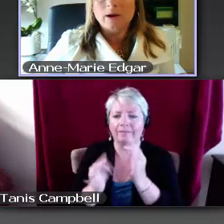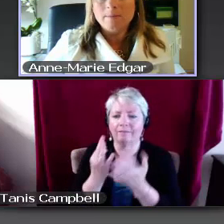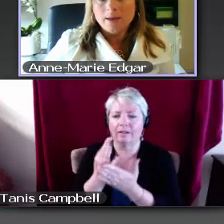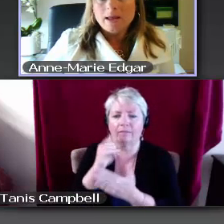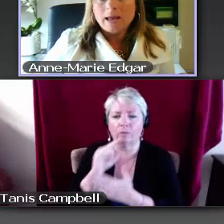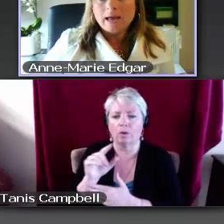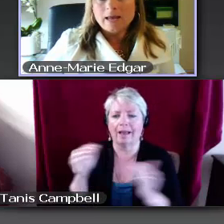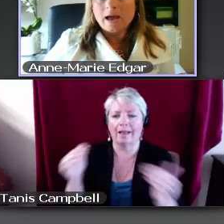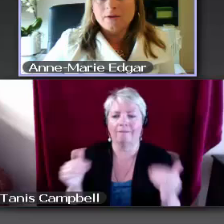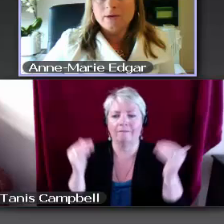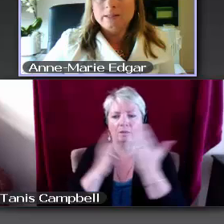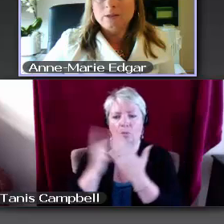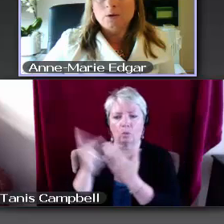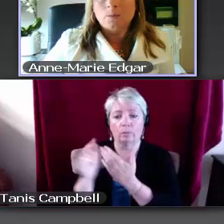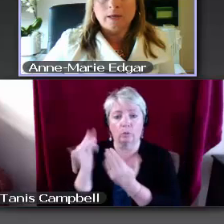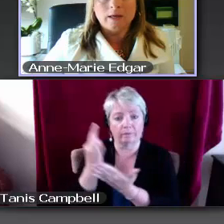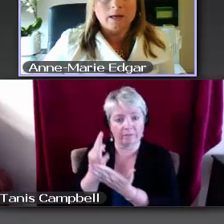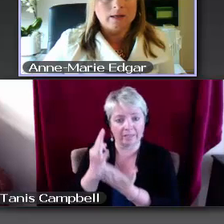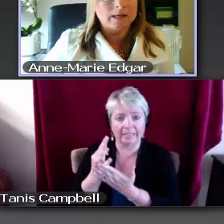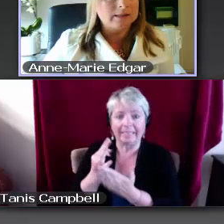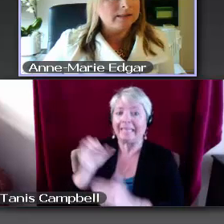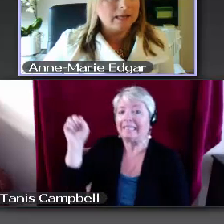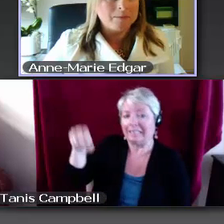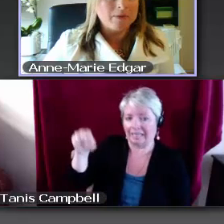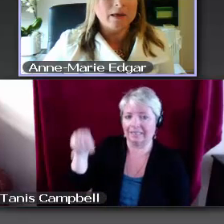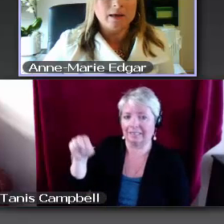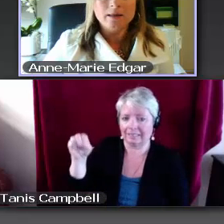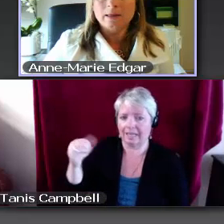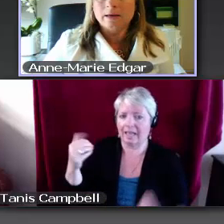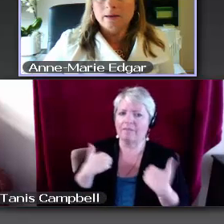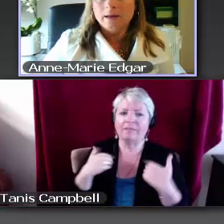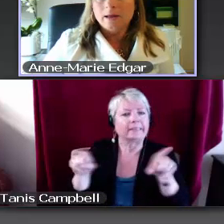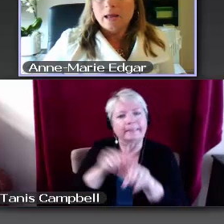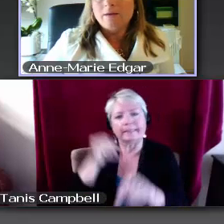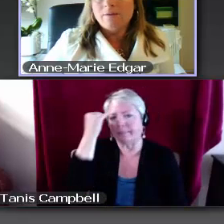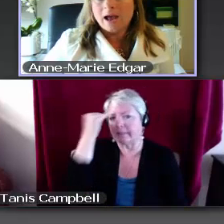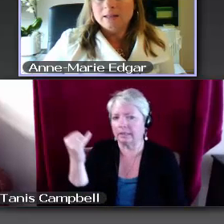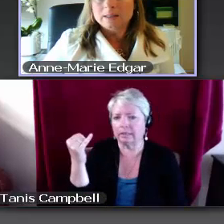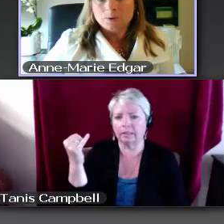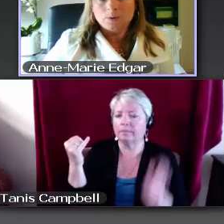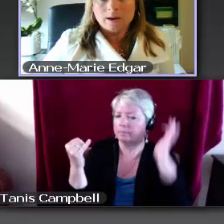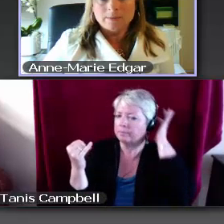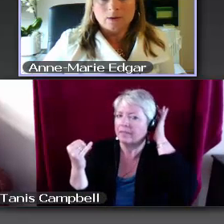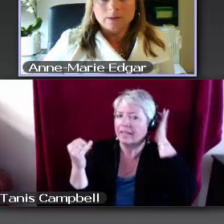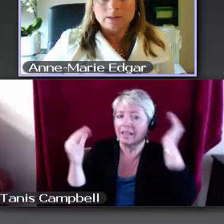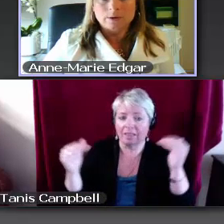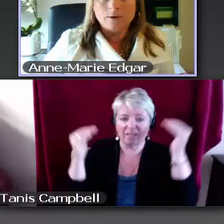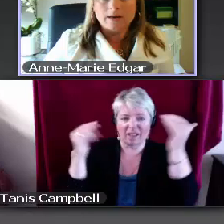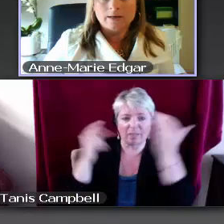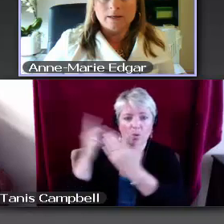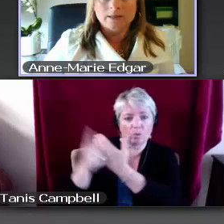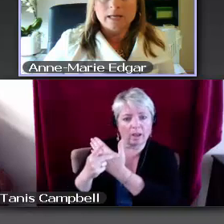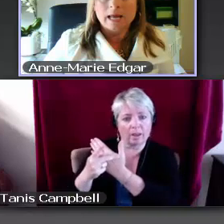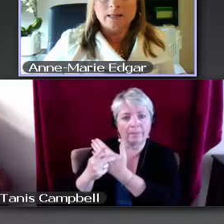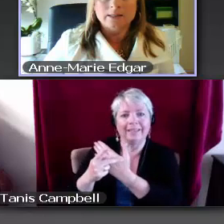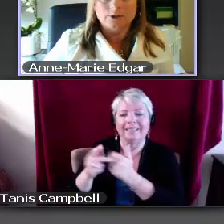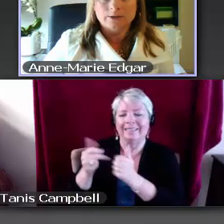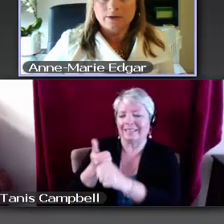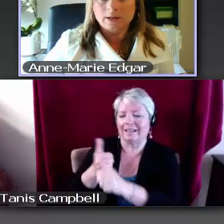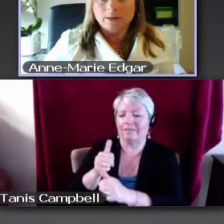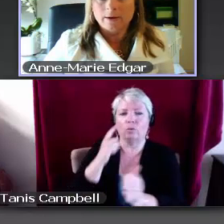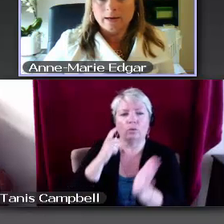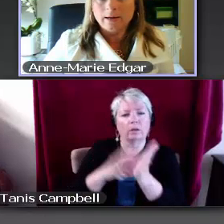Advanced program, and yeah, there is, Toby. It's the same thing. The Advanced program is also accredited